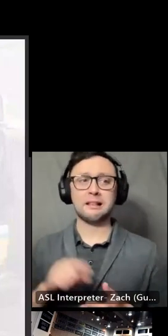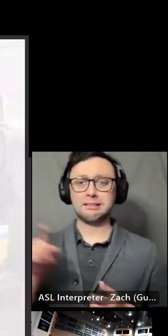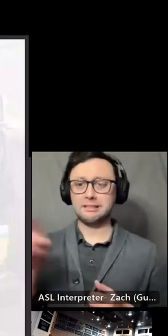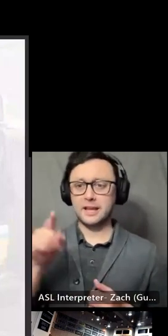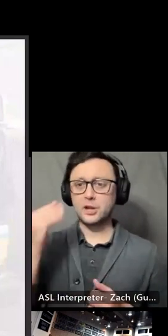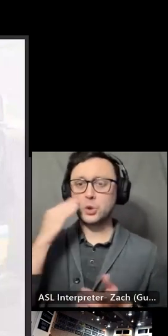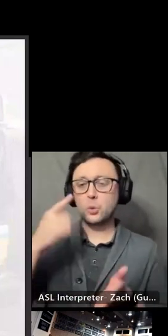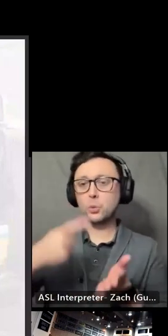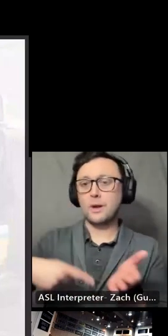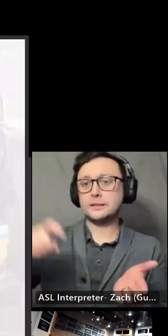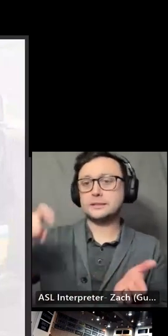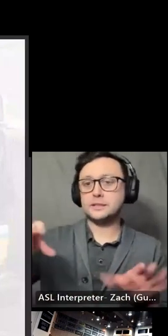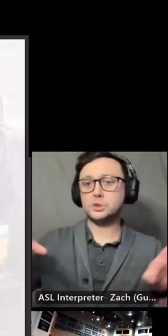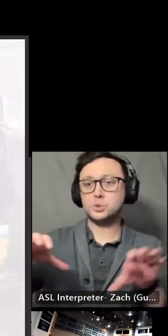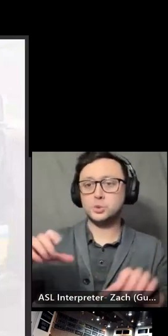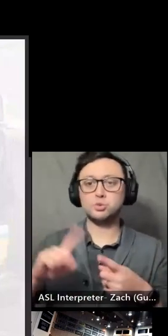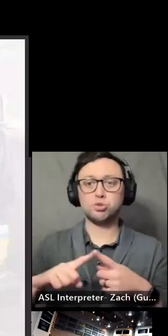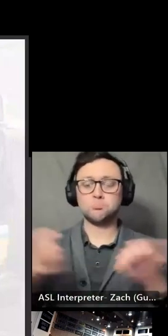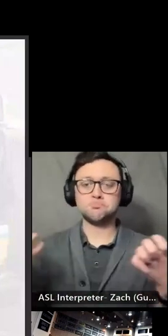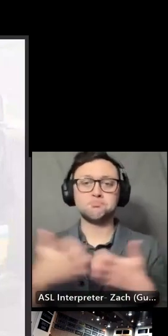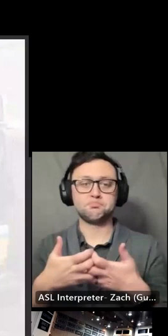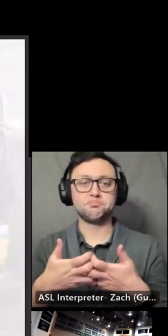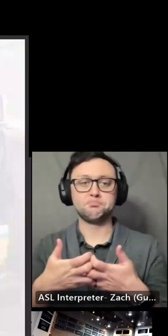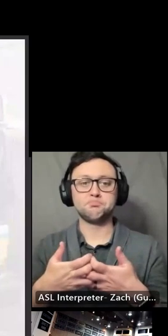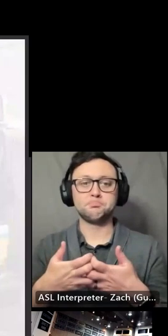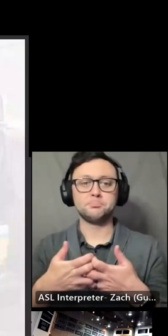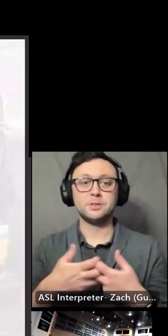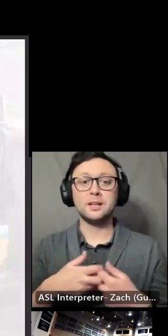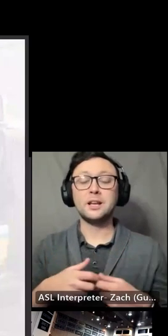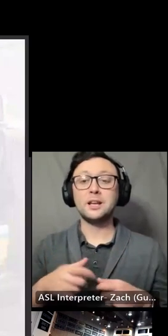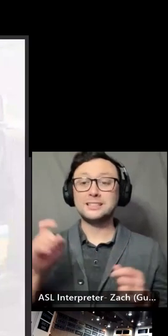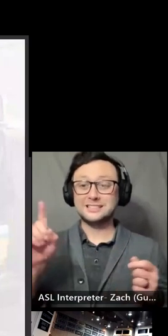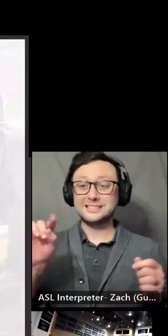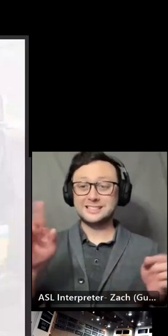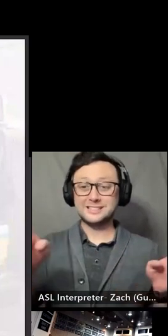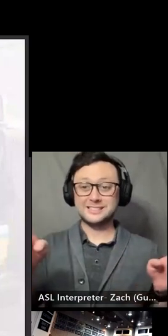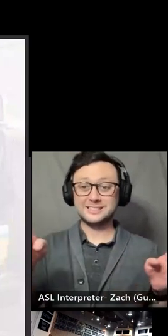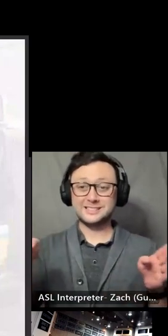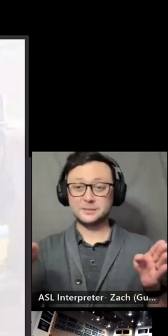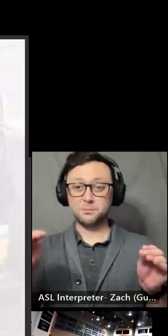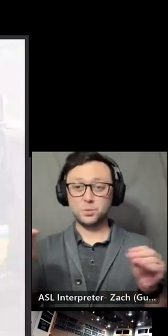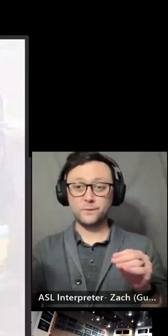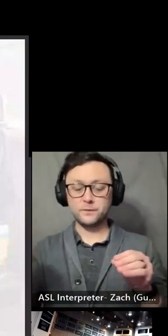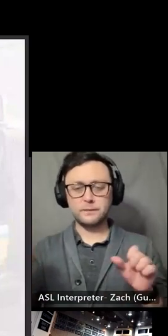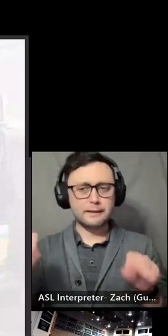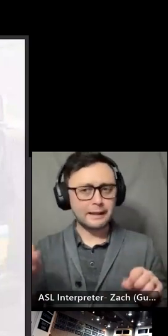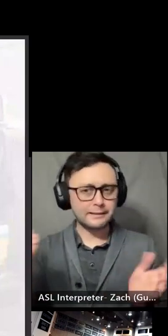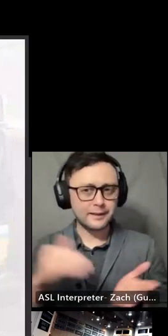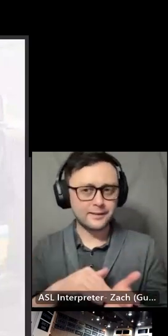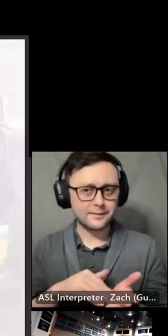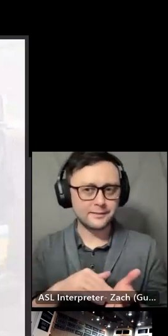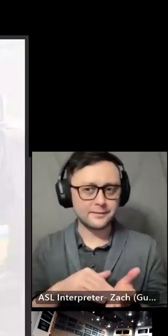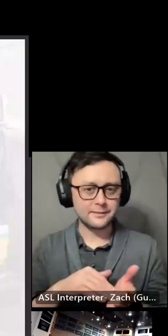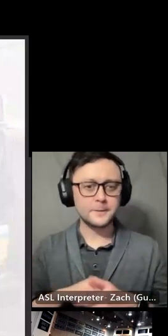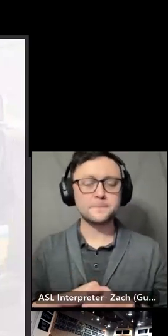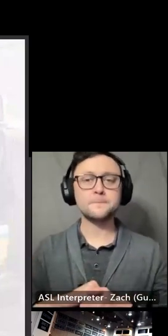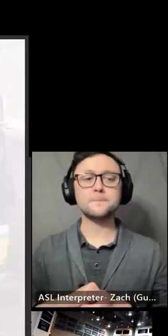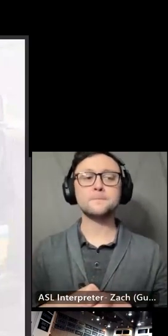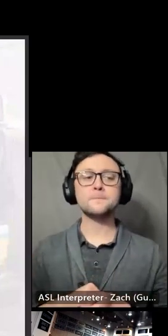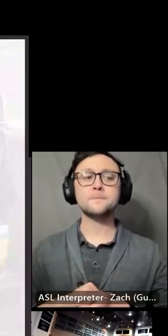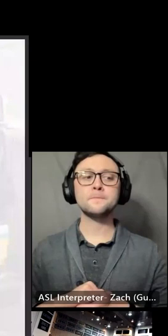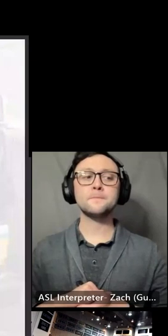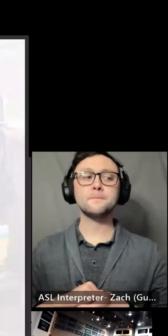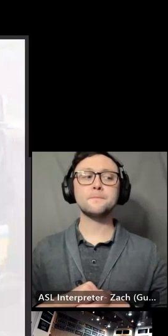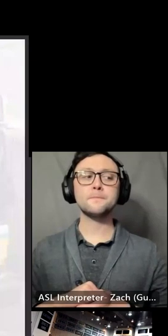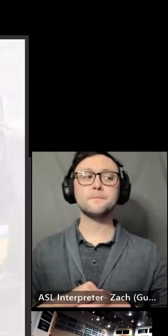need to do to make it work. They moved it once very recently. They can do that again. And